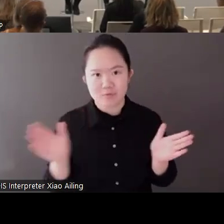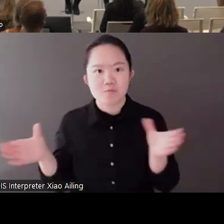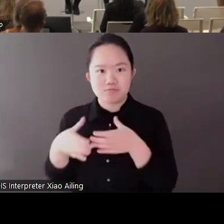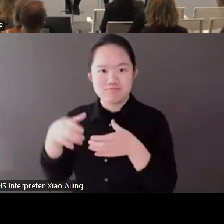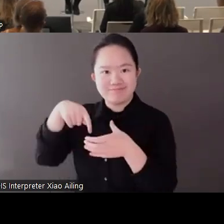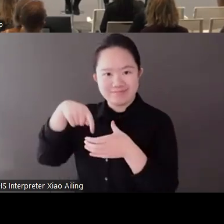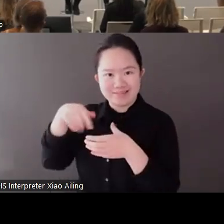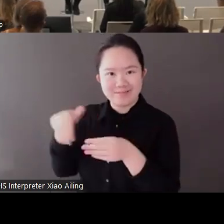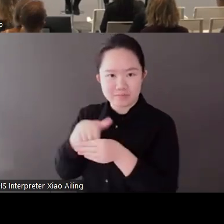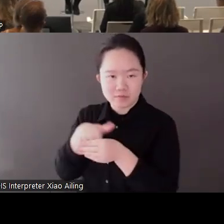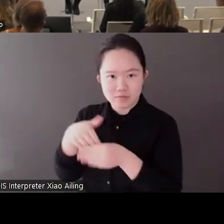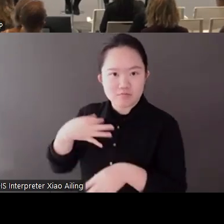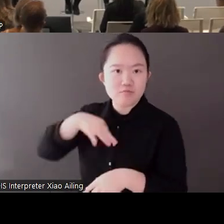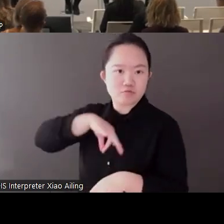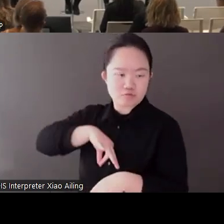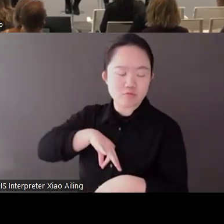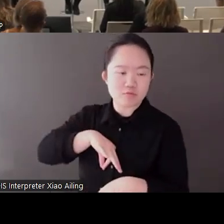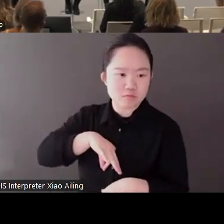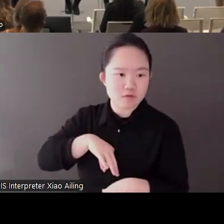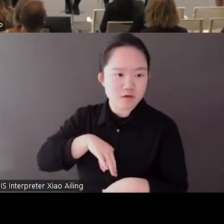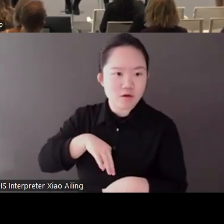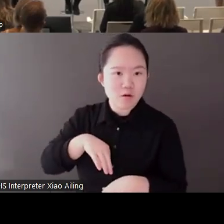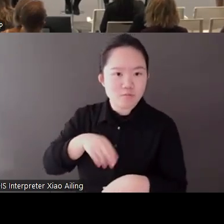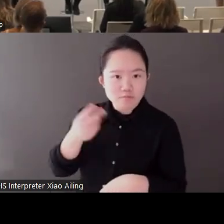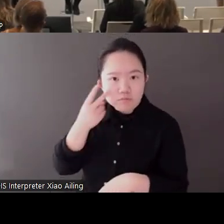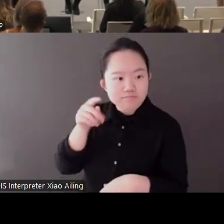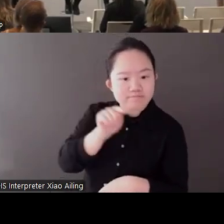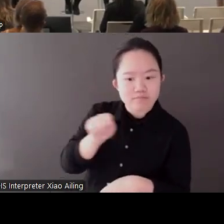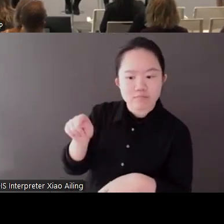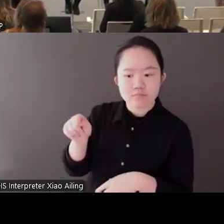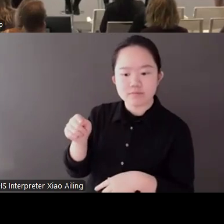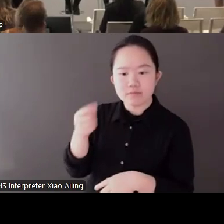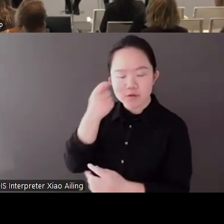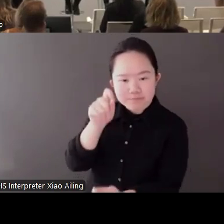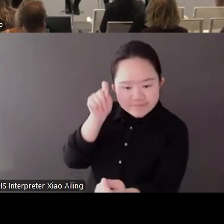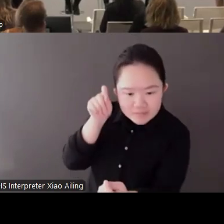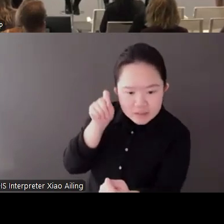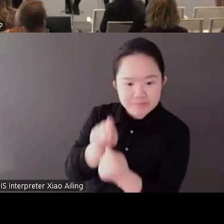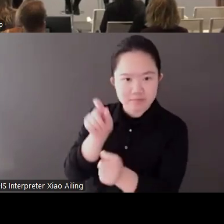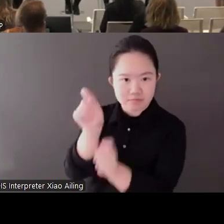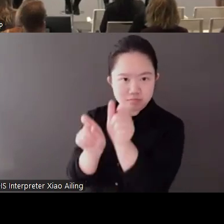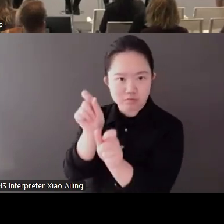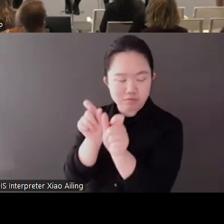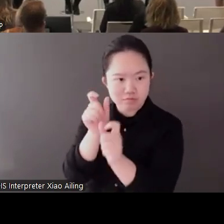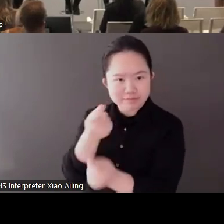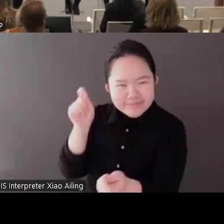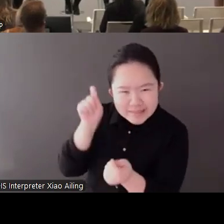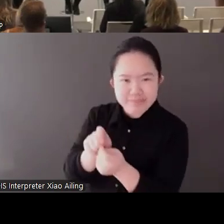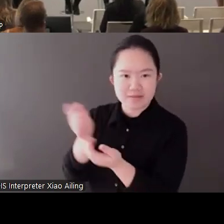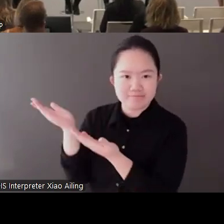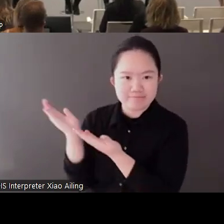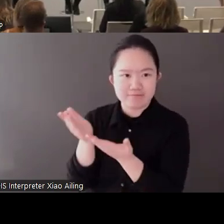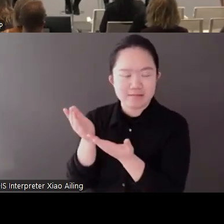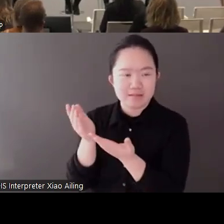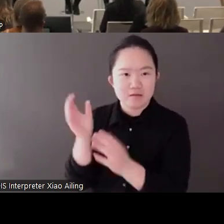seen this particular difficulty that just one specific user with one specific combination of versions of assistive technology and browsers and so